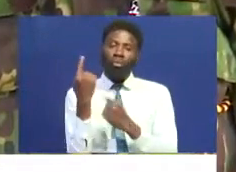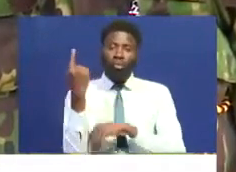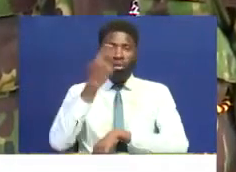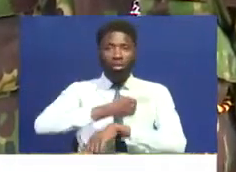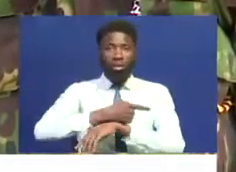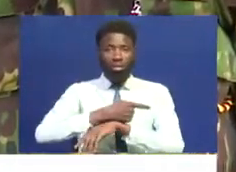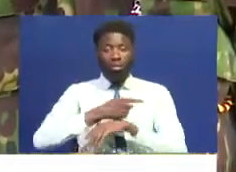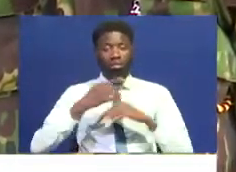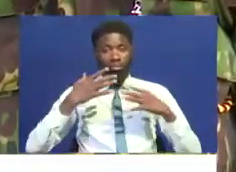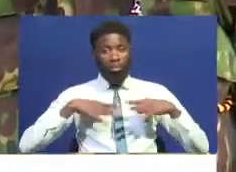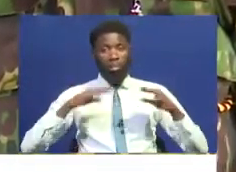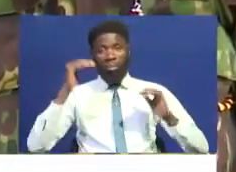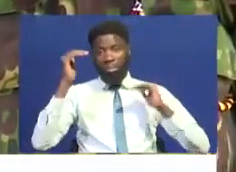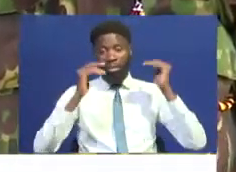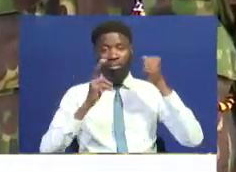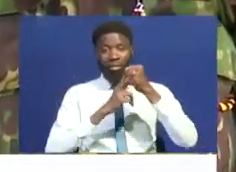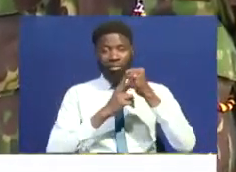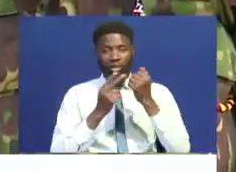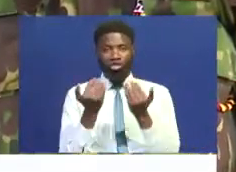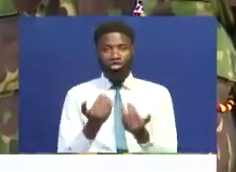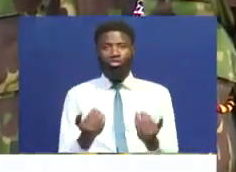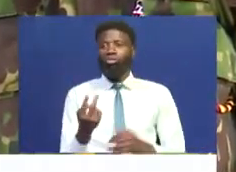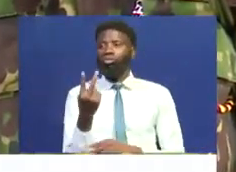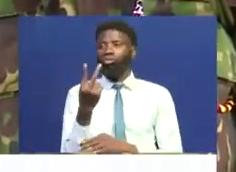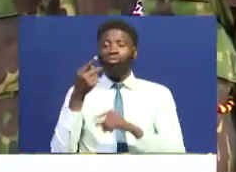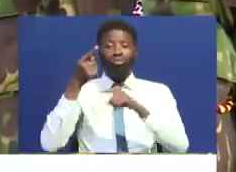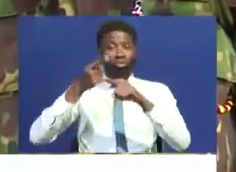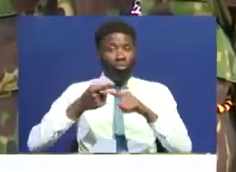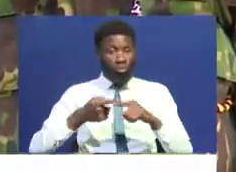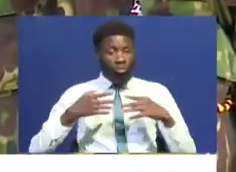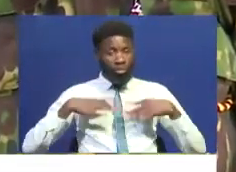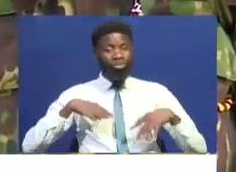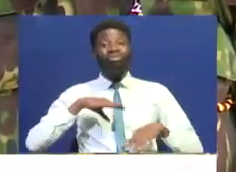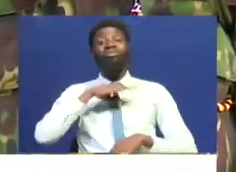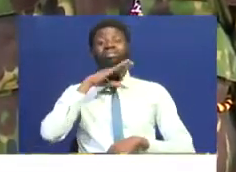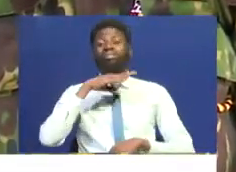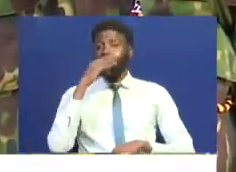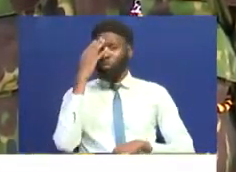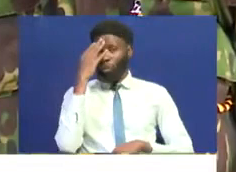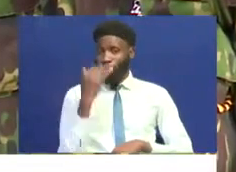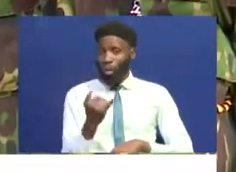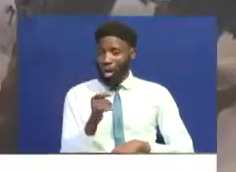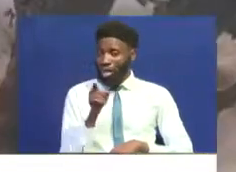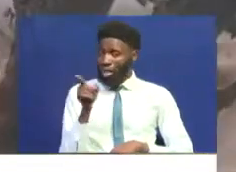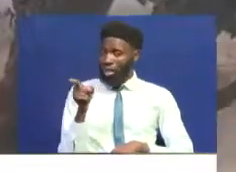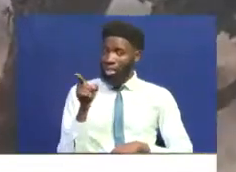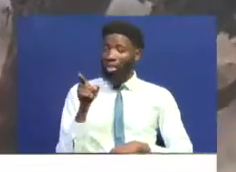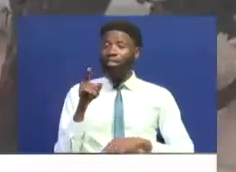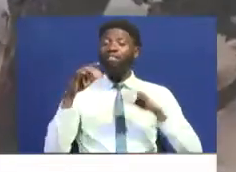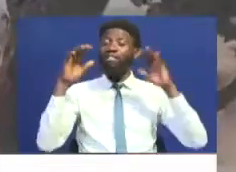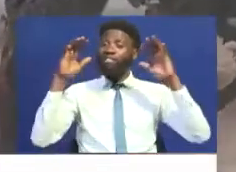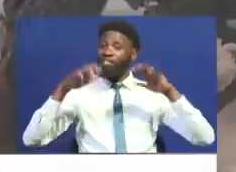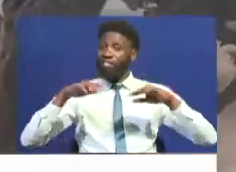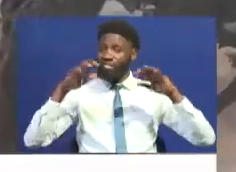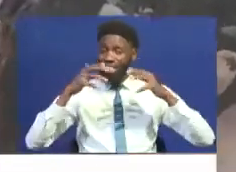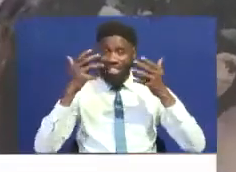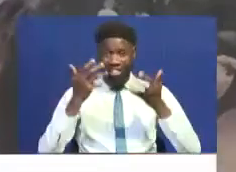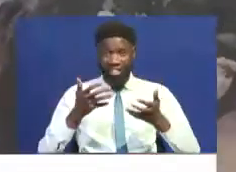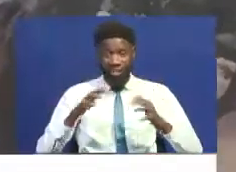children, bringing the total floods-related toll to 228 across the